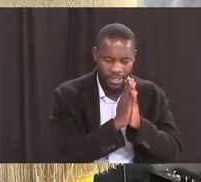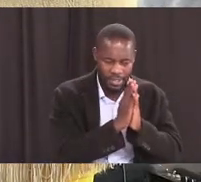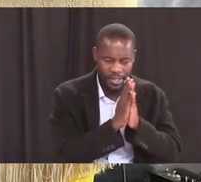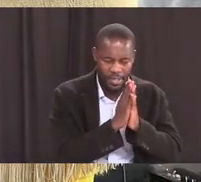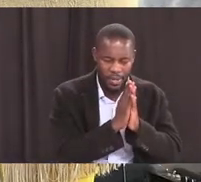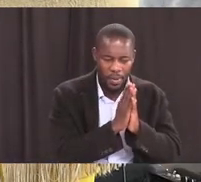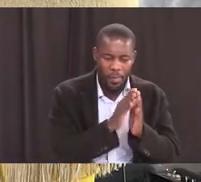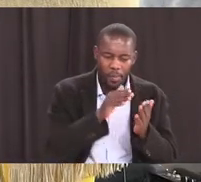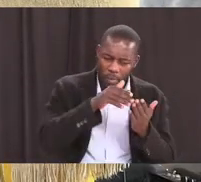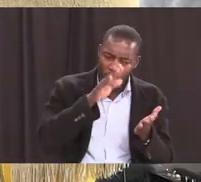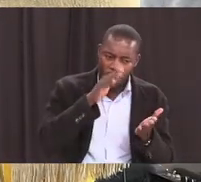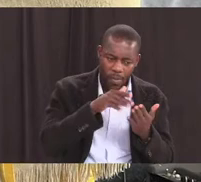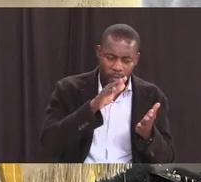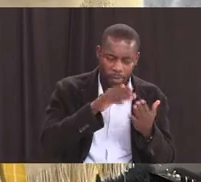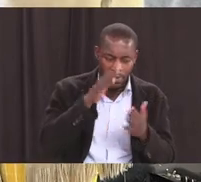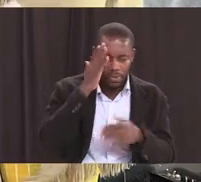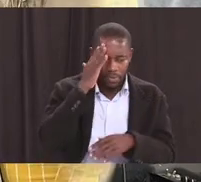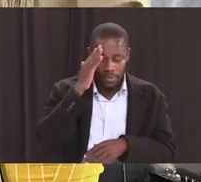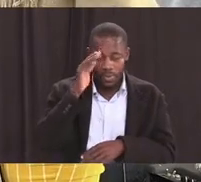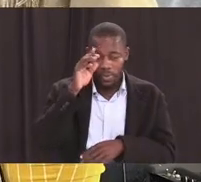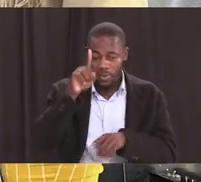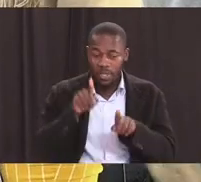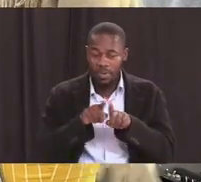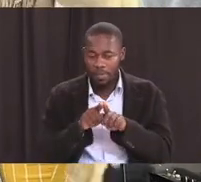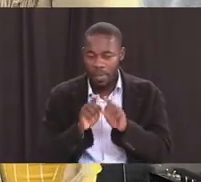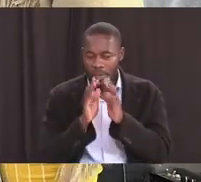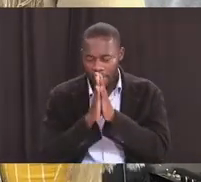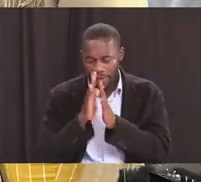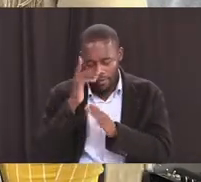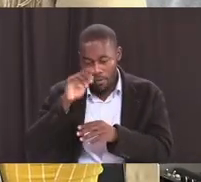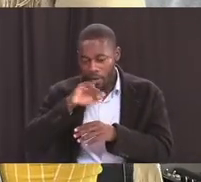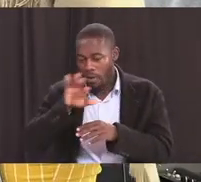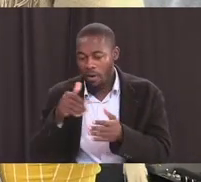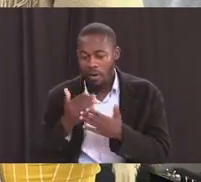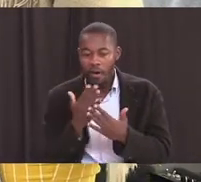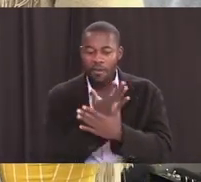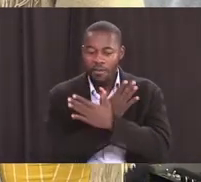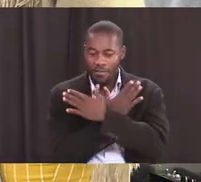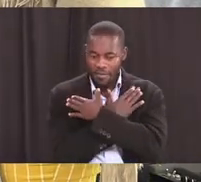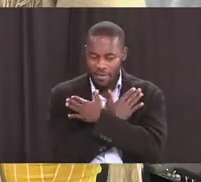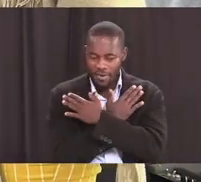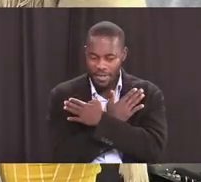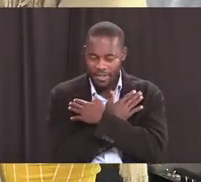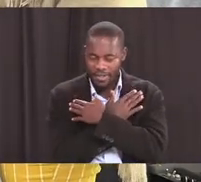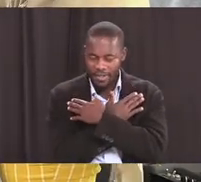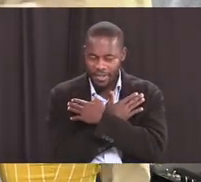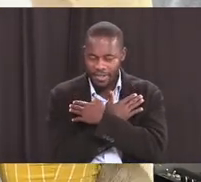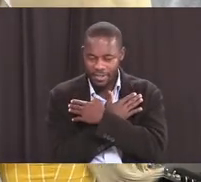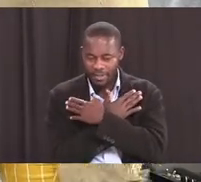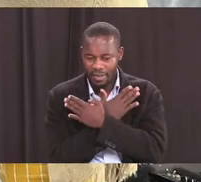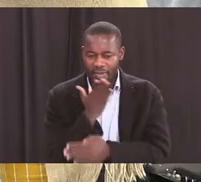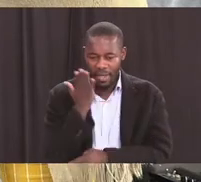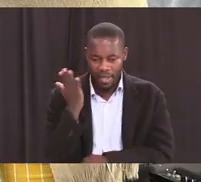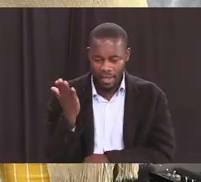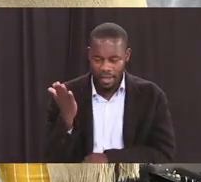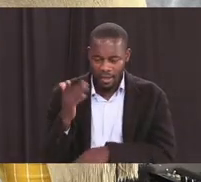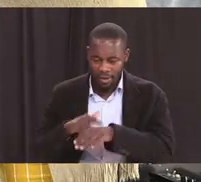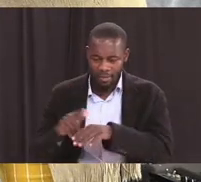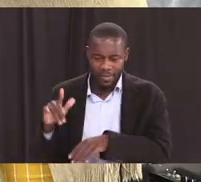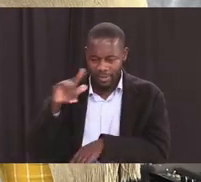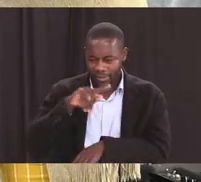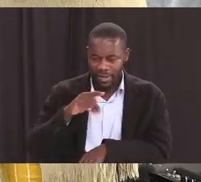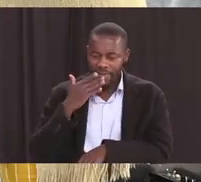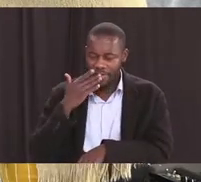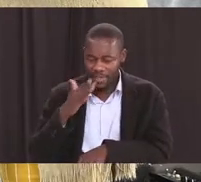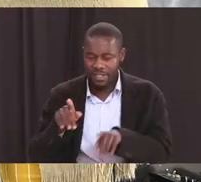better. We pray for friends who would walk with him and who would encourage him in the things of God. We pray that his faith